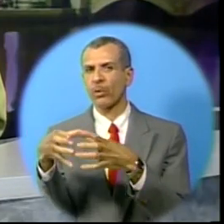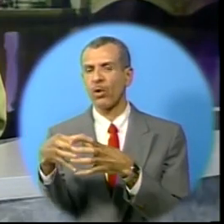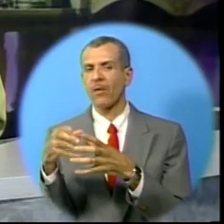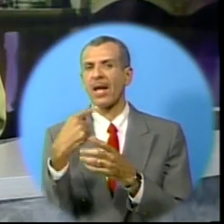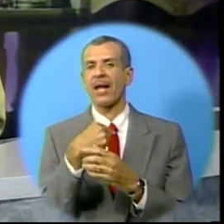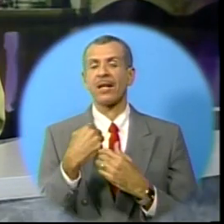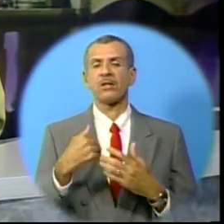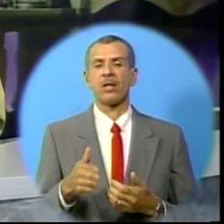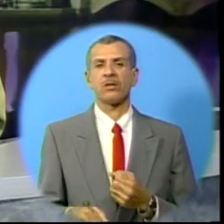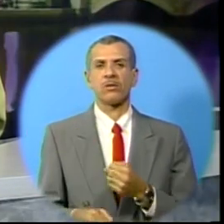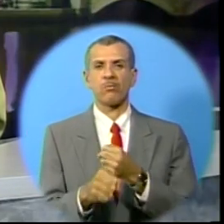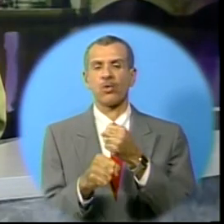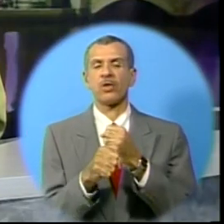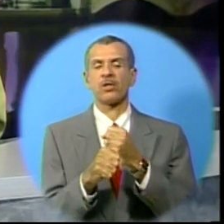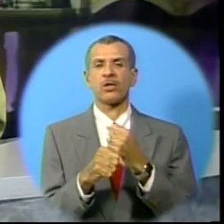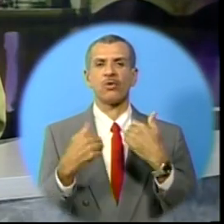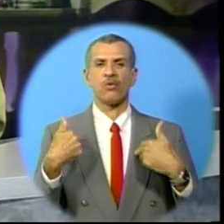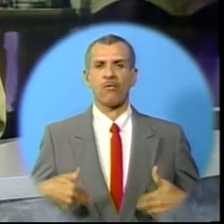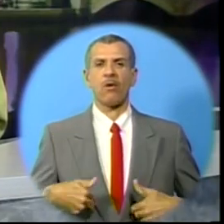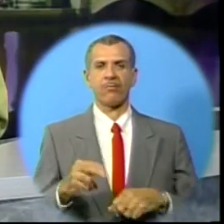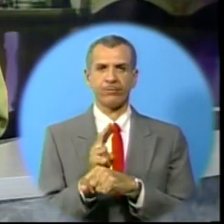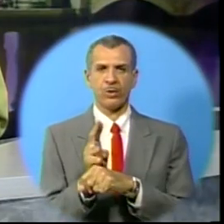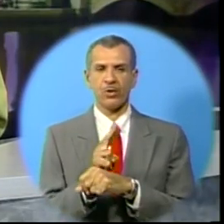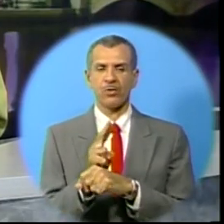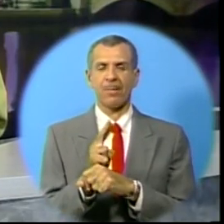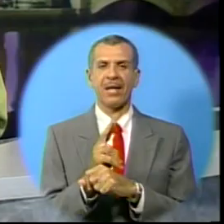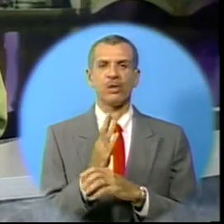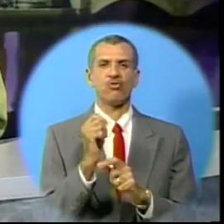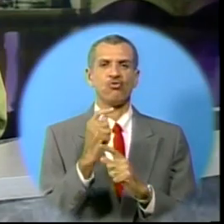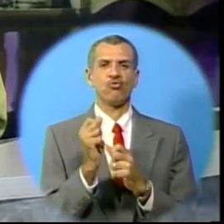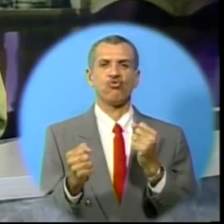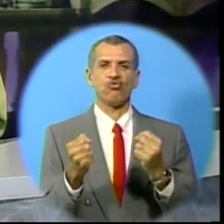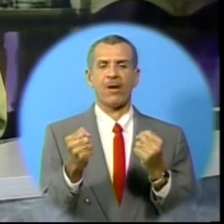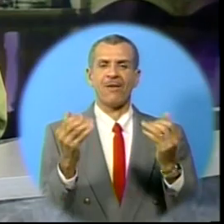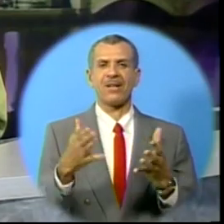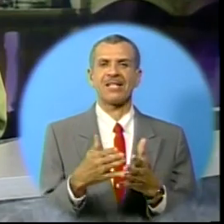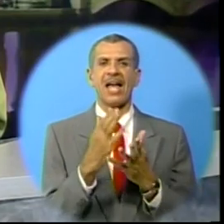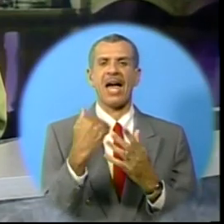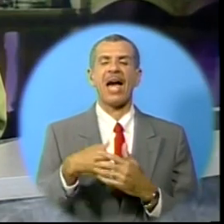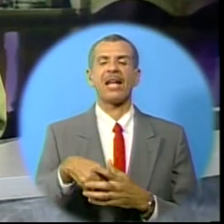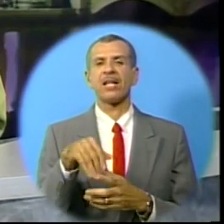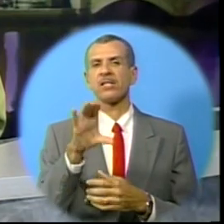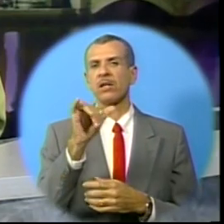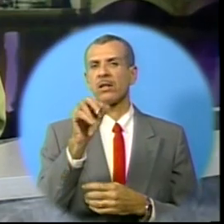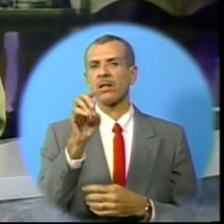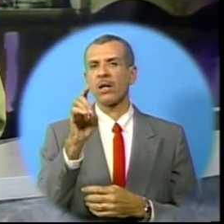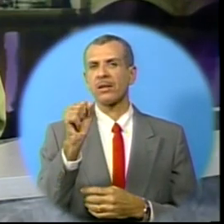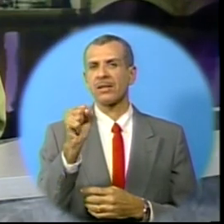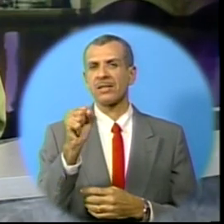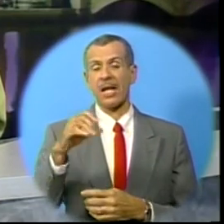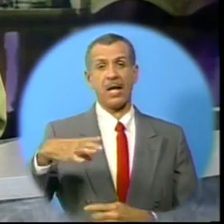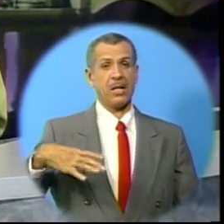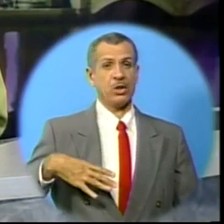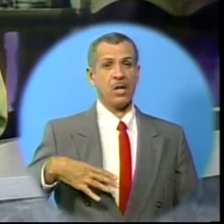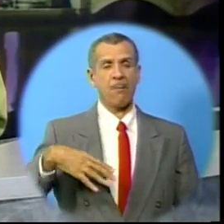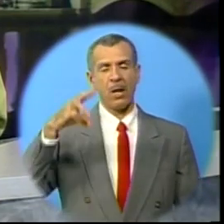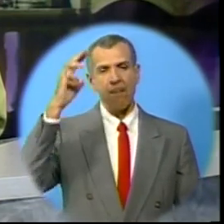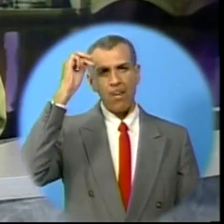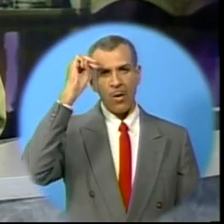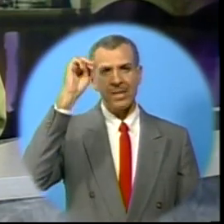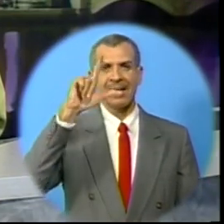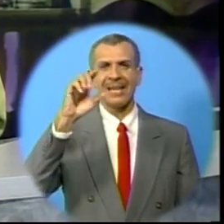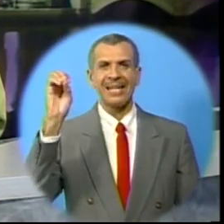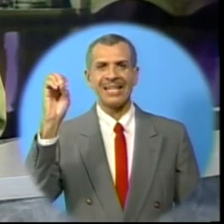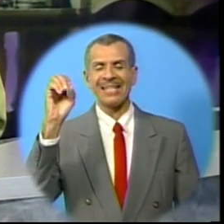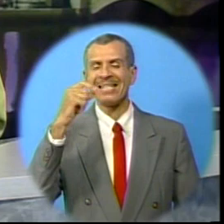wearing of uniforms by drivers and conductors. APTO's position was reinforced by Interim Chairman Maurice Lee.